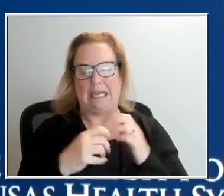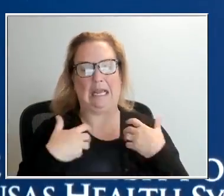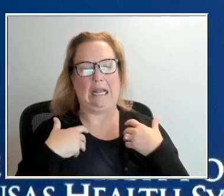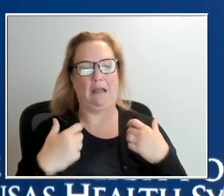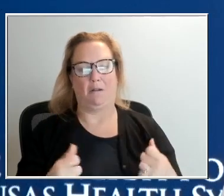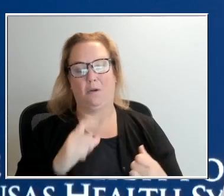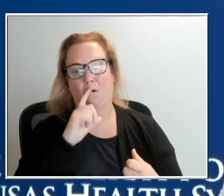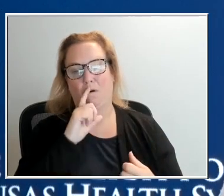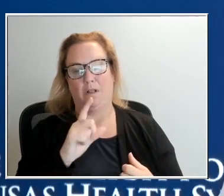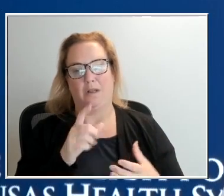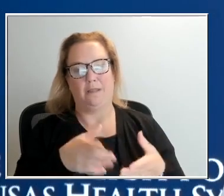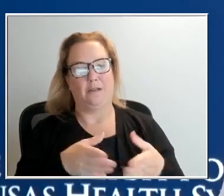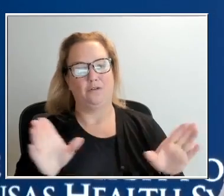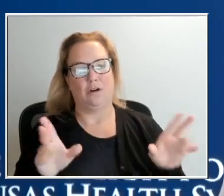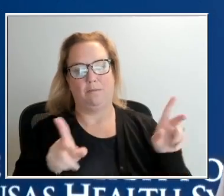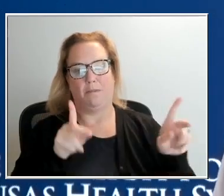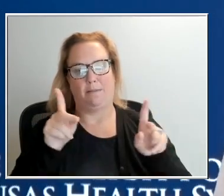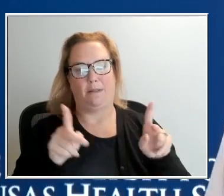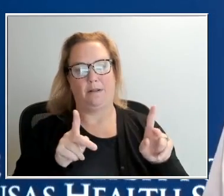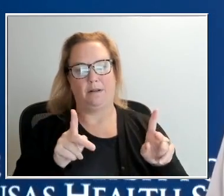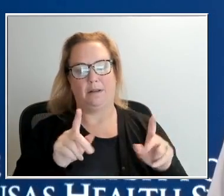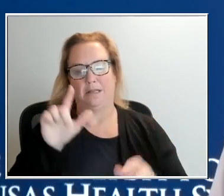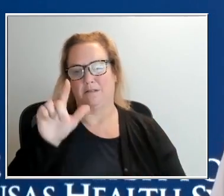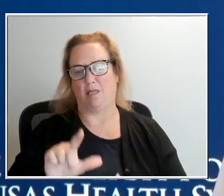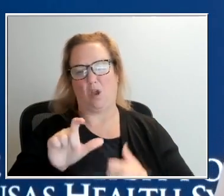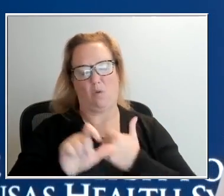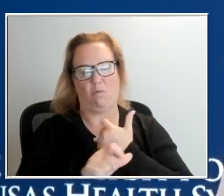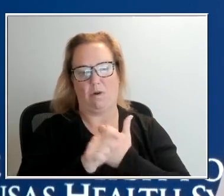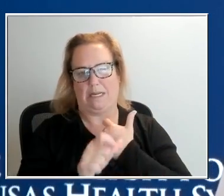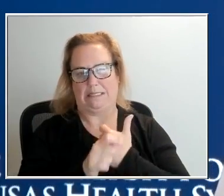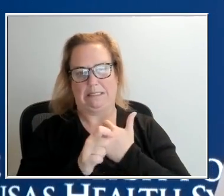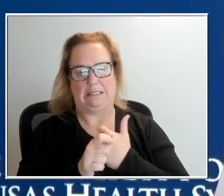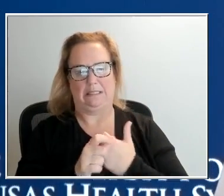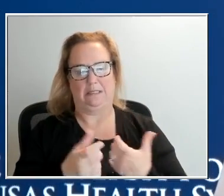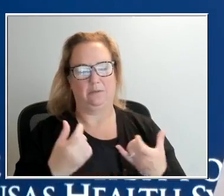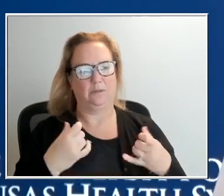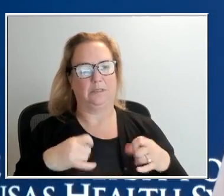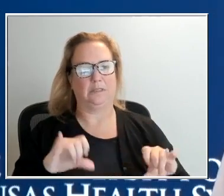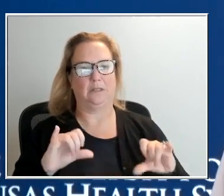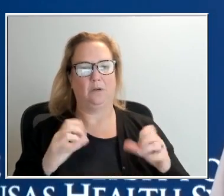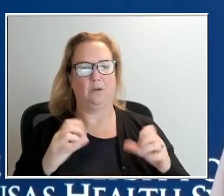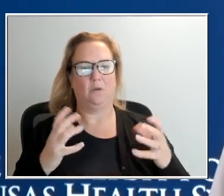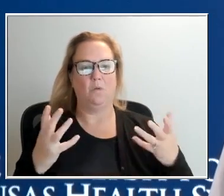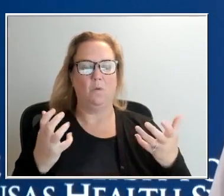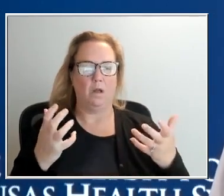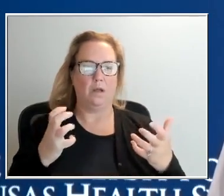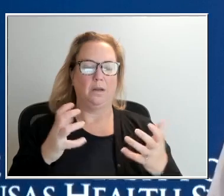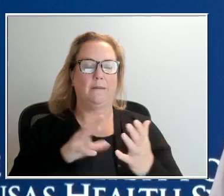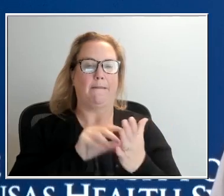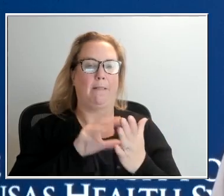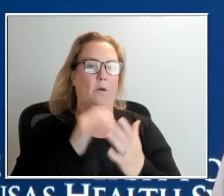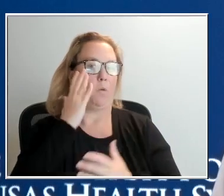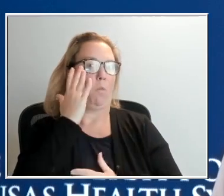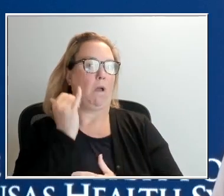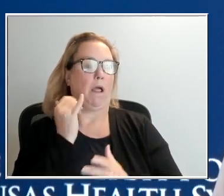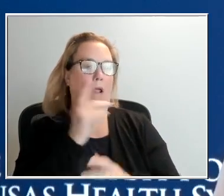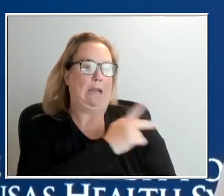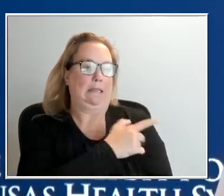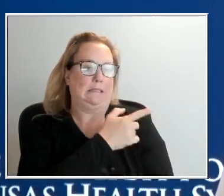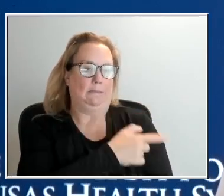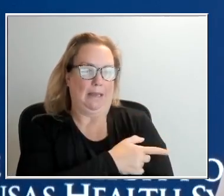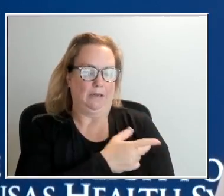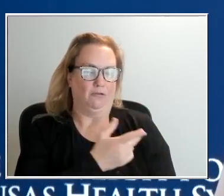the general public is at very low risk. I think we still would like to elucidate or learn why this patient